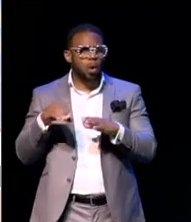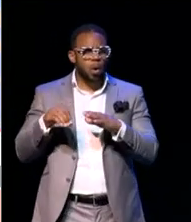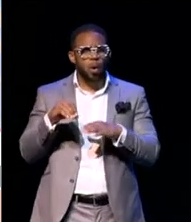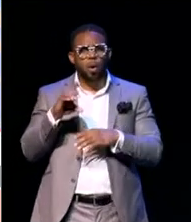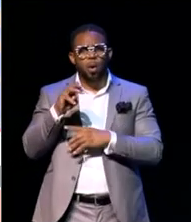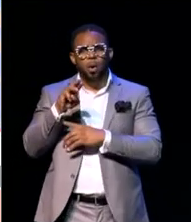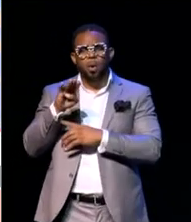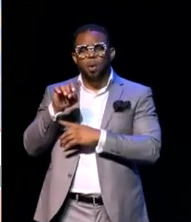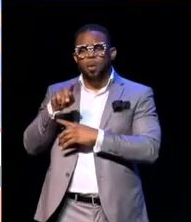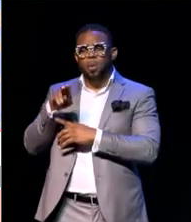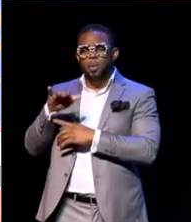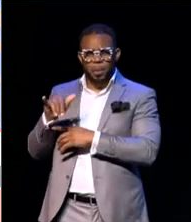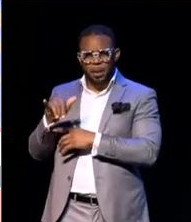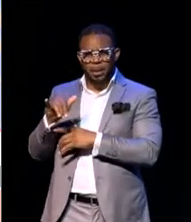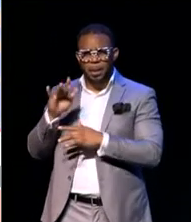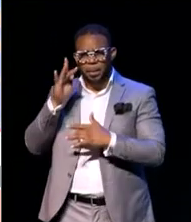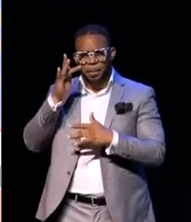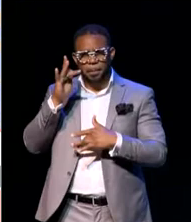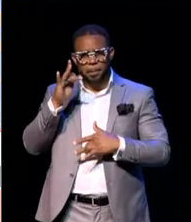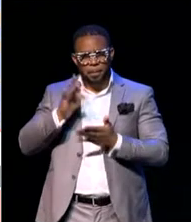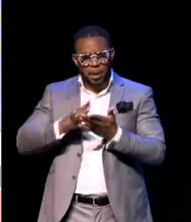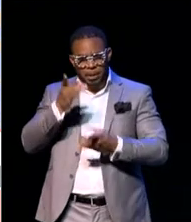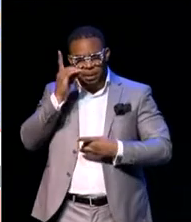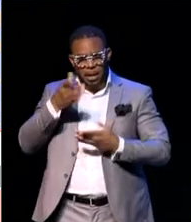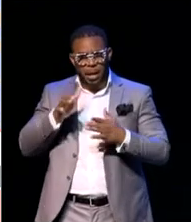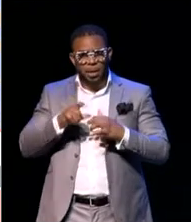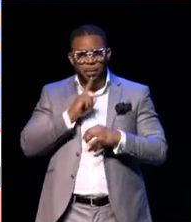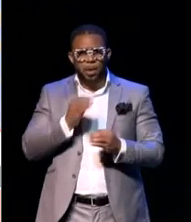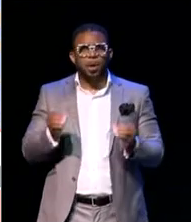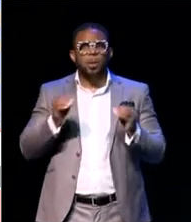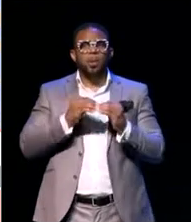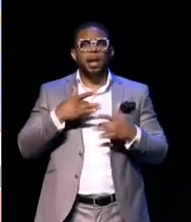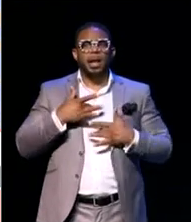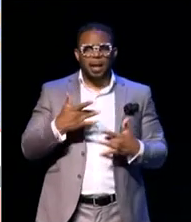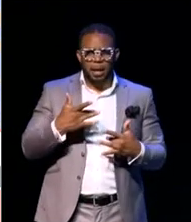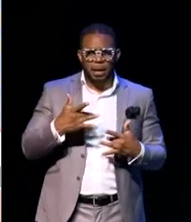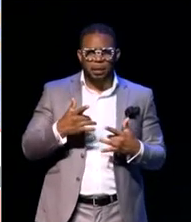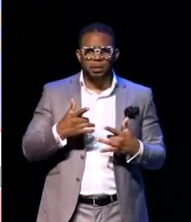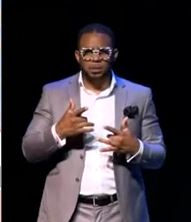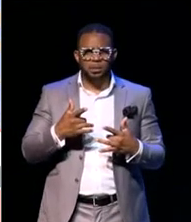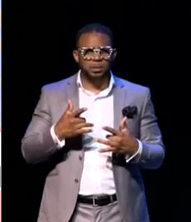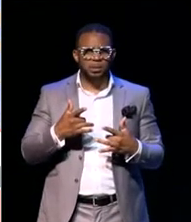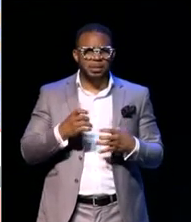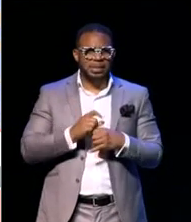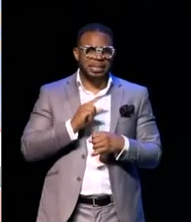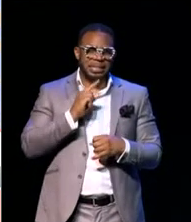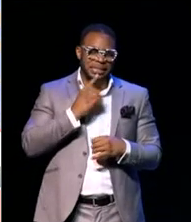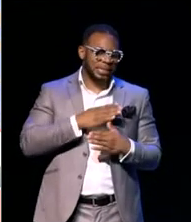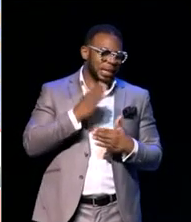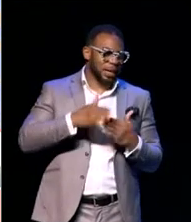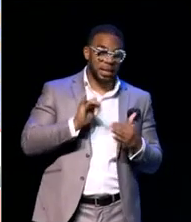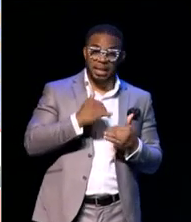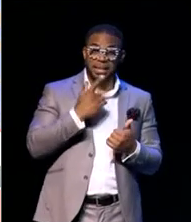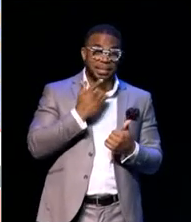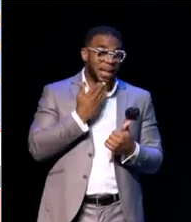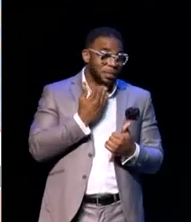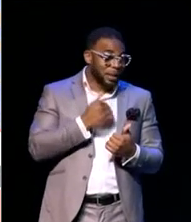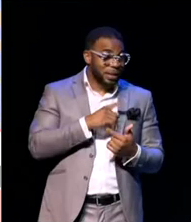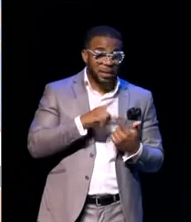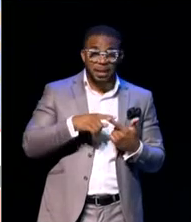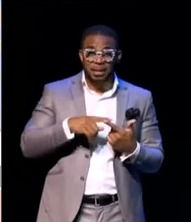medical diseases that allow you to be more likely to get a severe outcome. That's